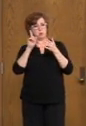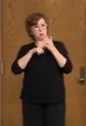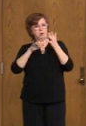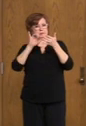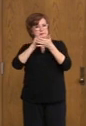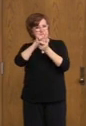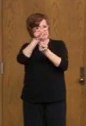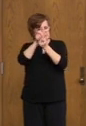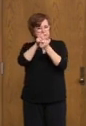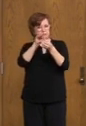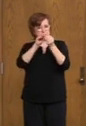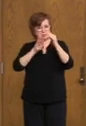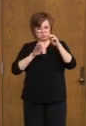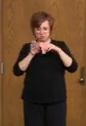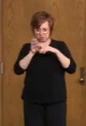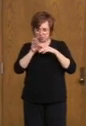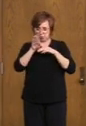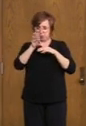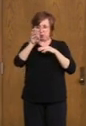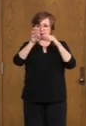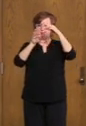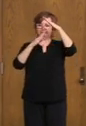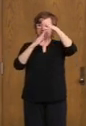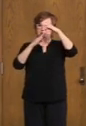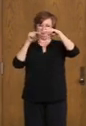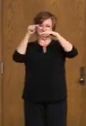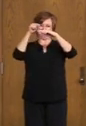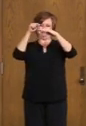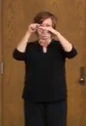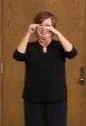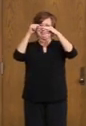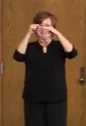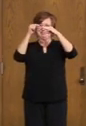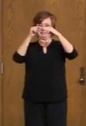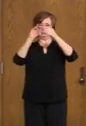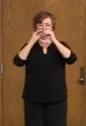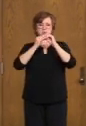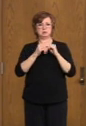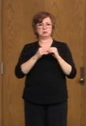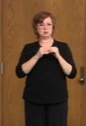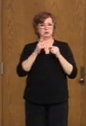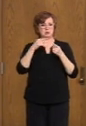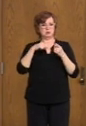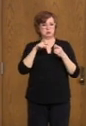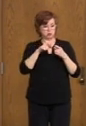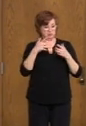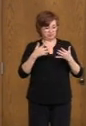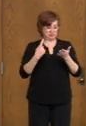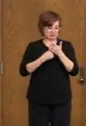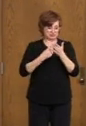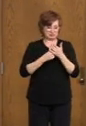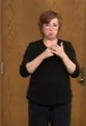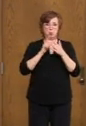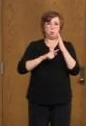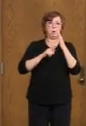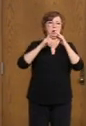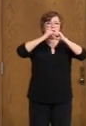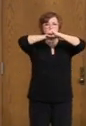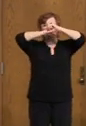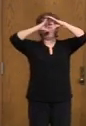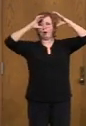down, then there is going to have to be something that neither of you want to do. Is that, have you had a discussion about that? Is that a